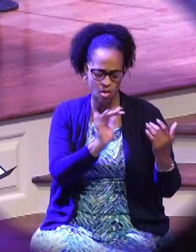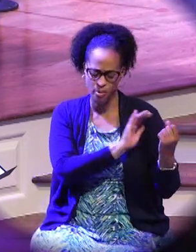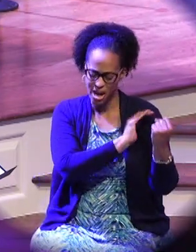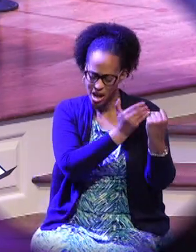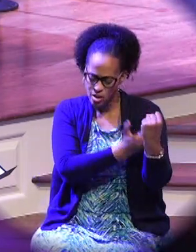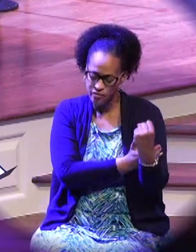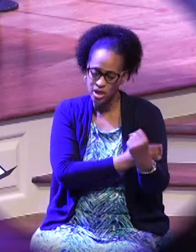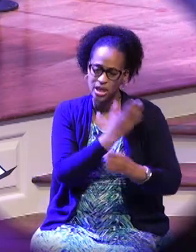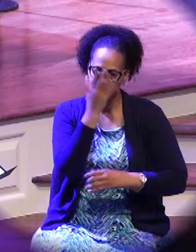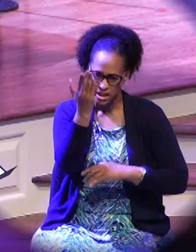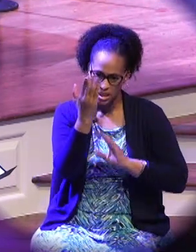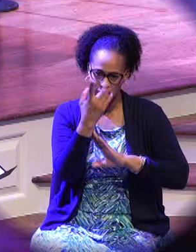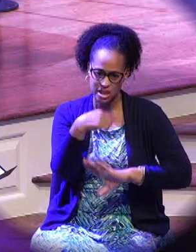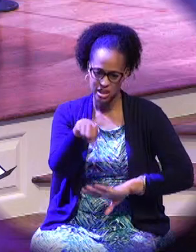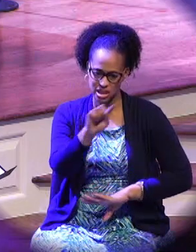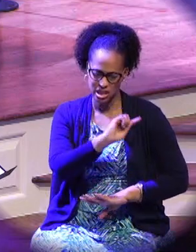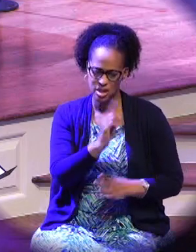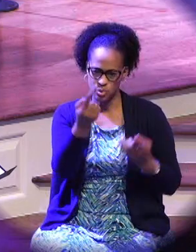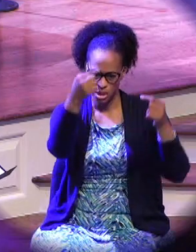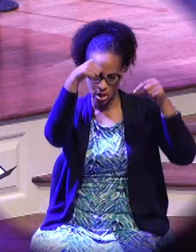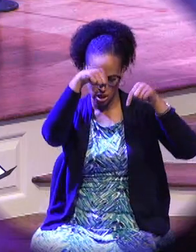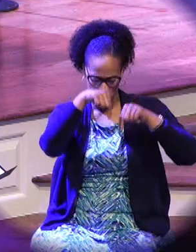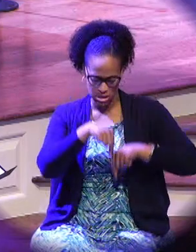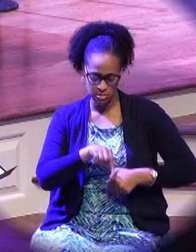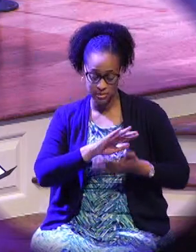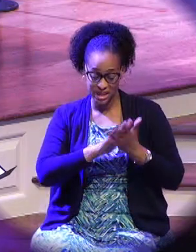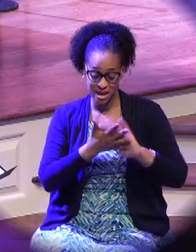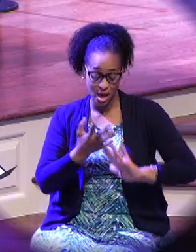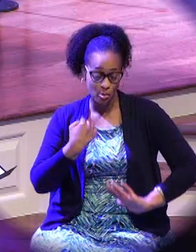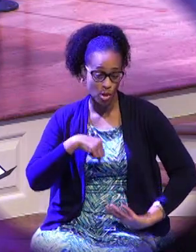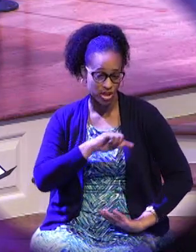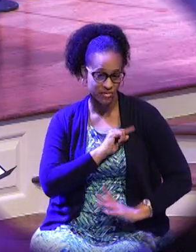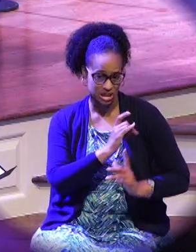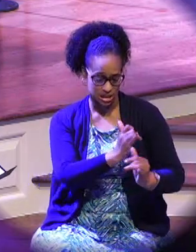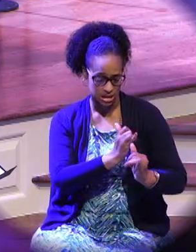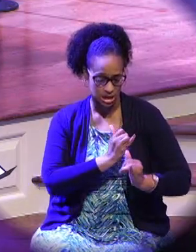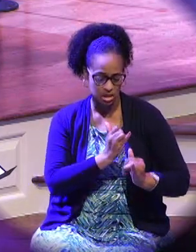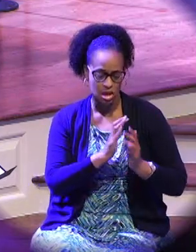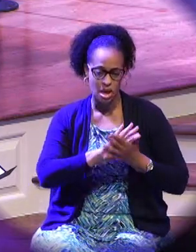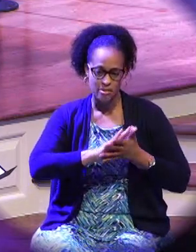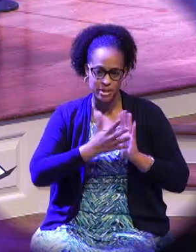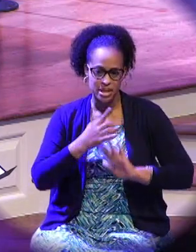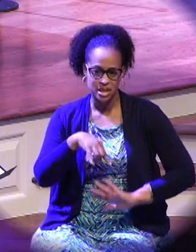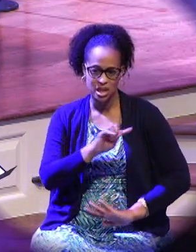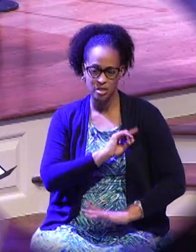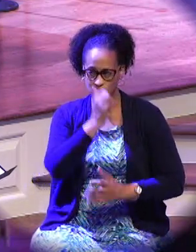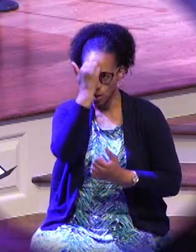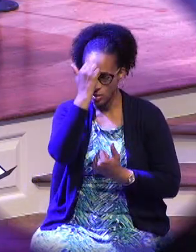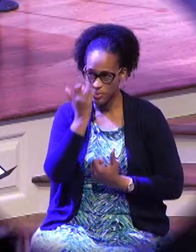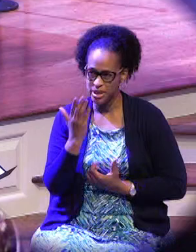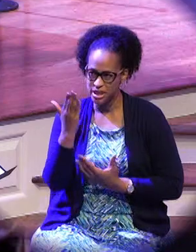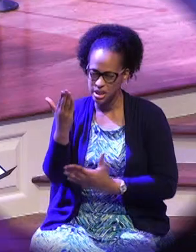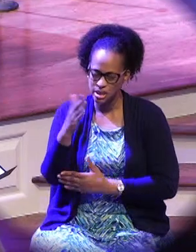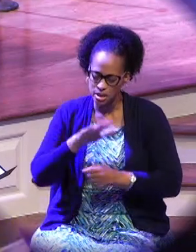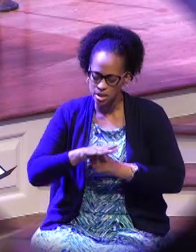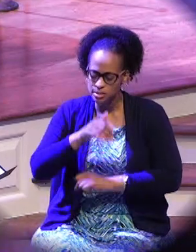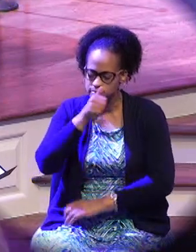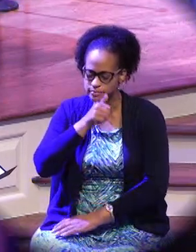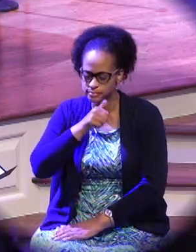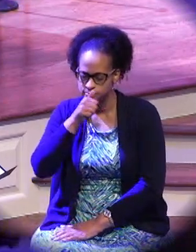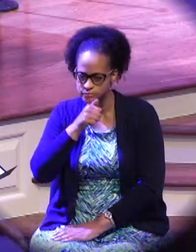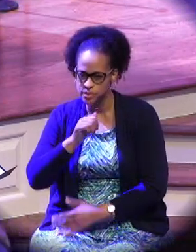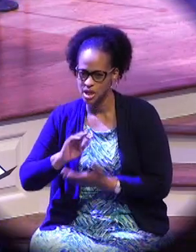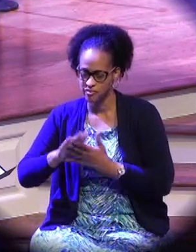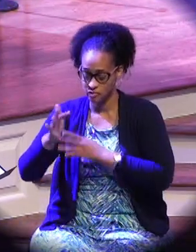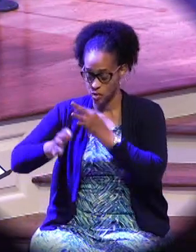would condescend and become one of us, and not just become one of us, but become obedient to death, suffering on